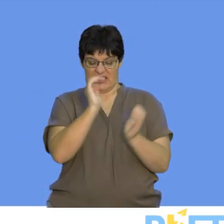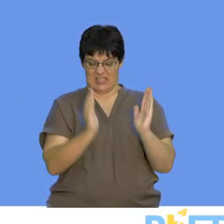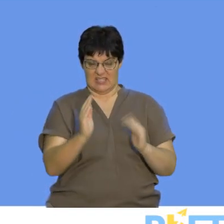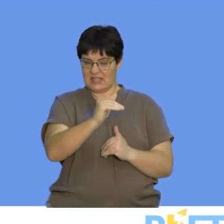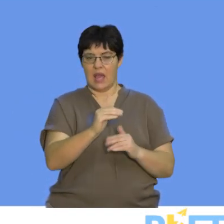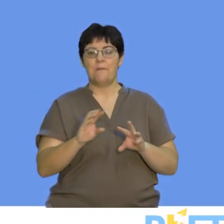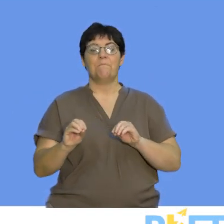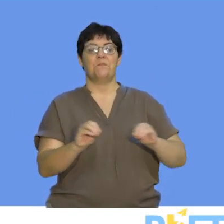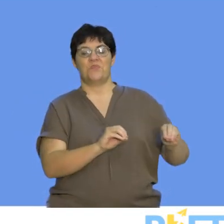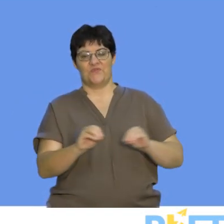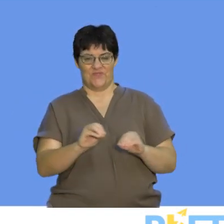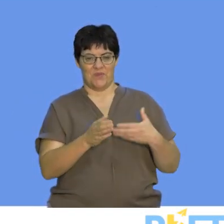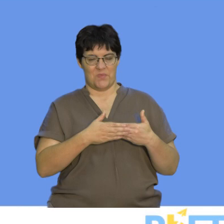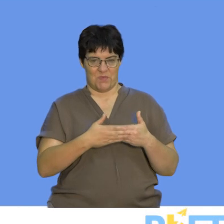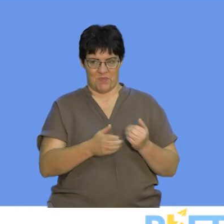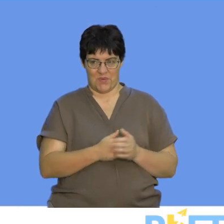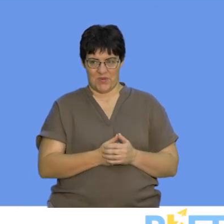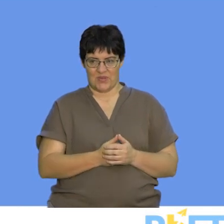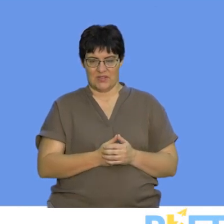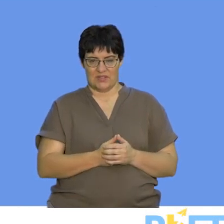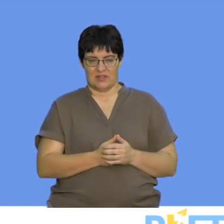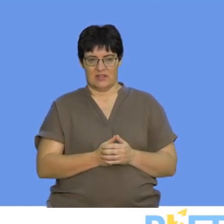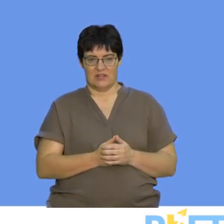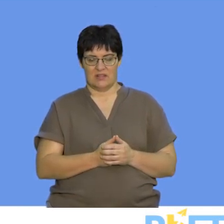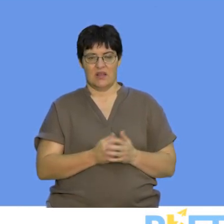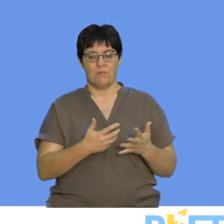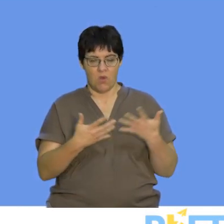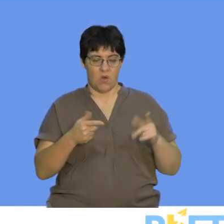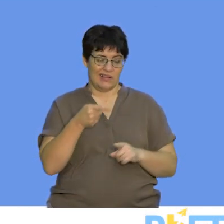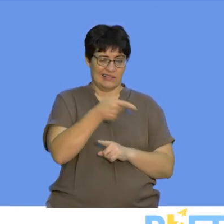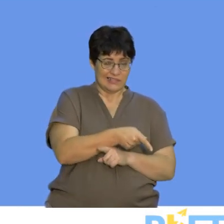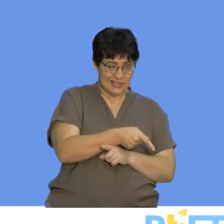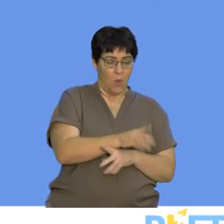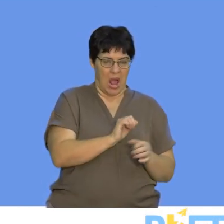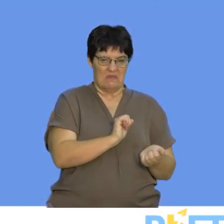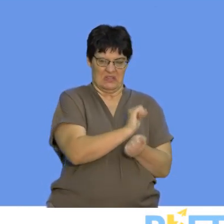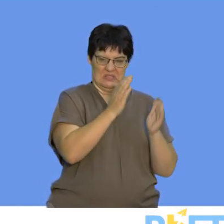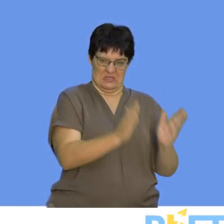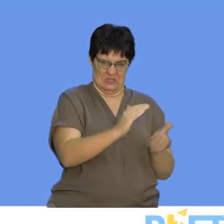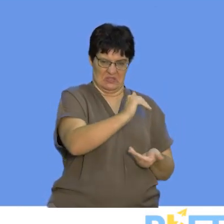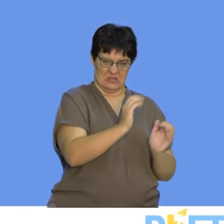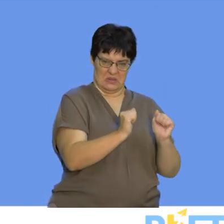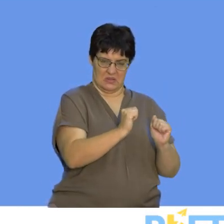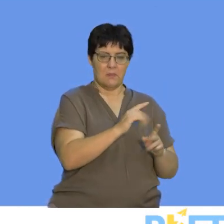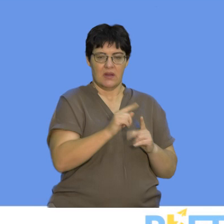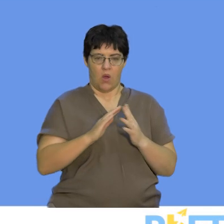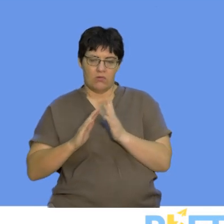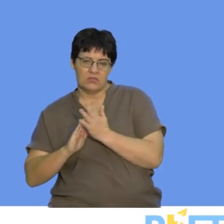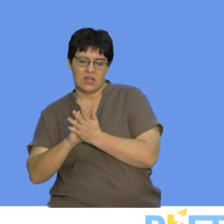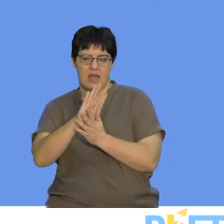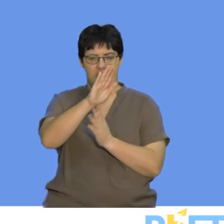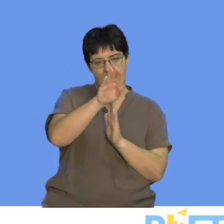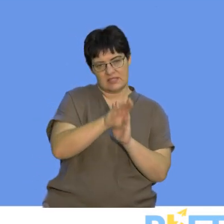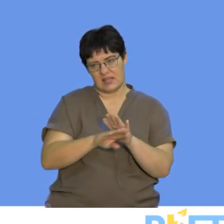movement, but the extent of movement in a liquid is actually greater, and these particles are actually sliding past each other.